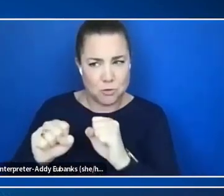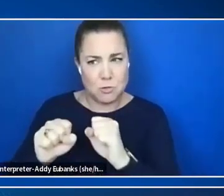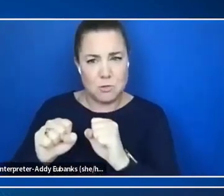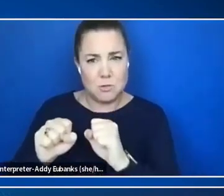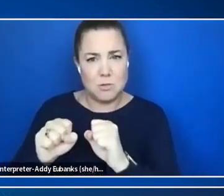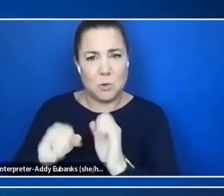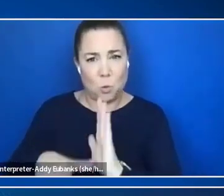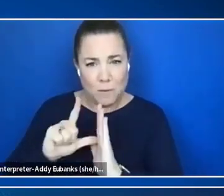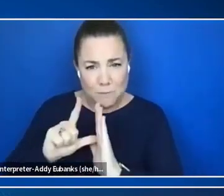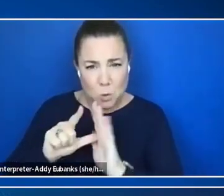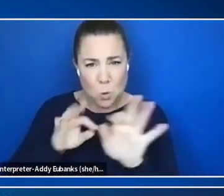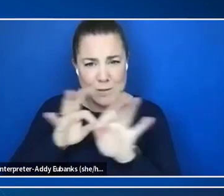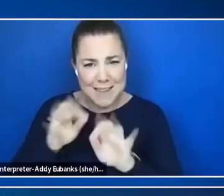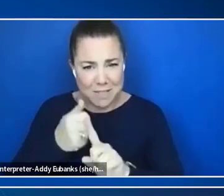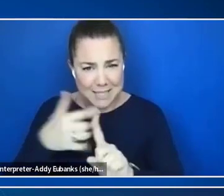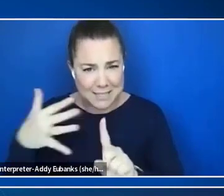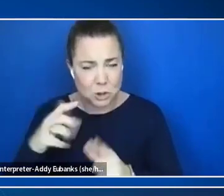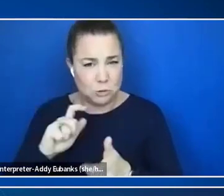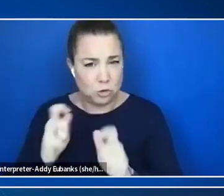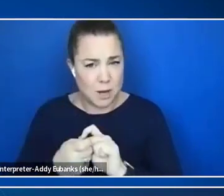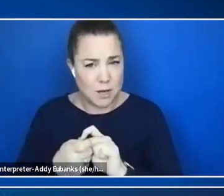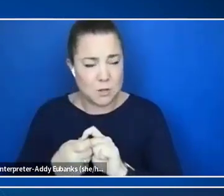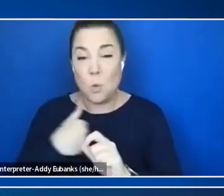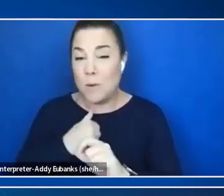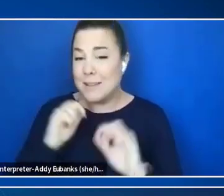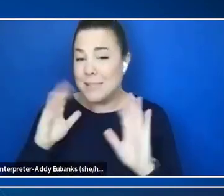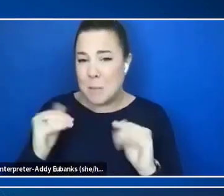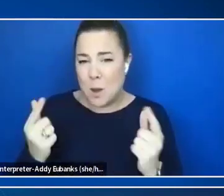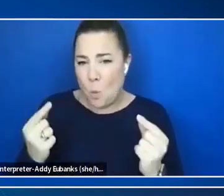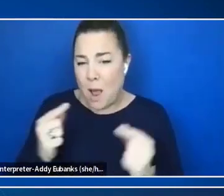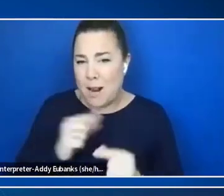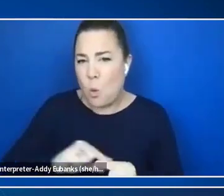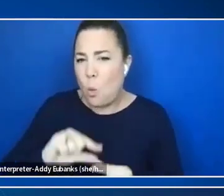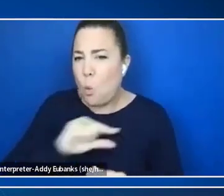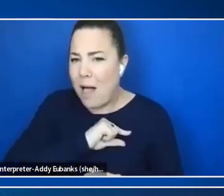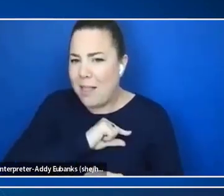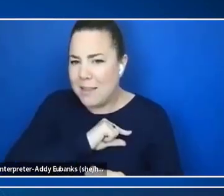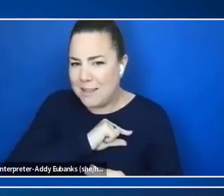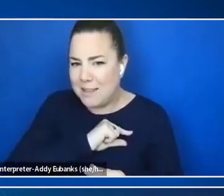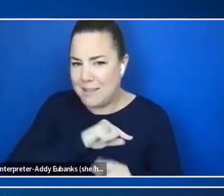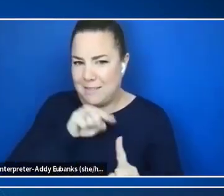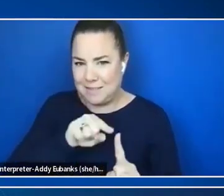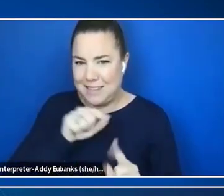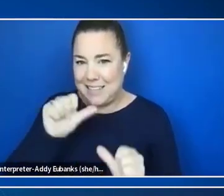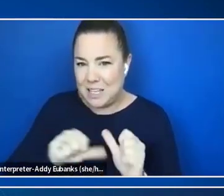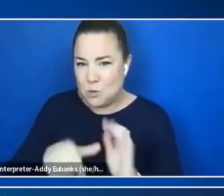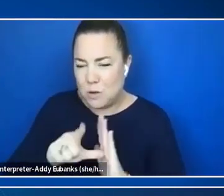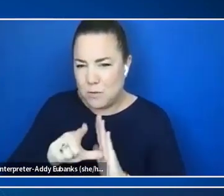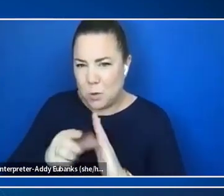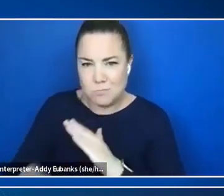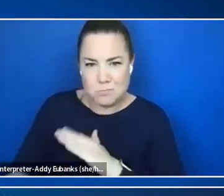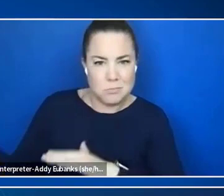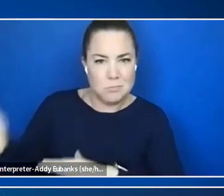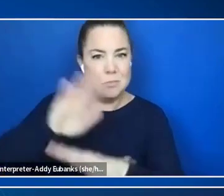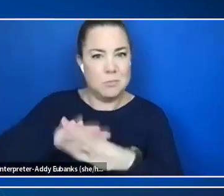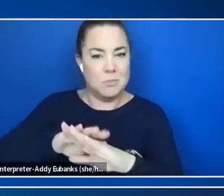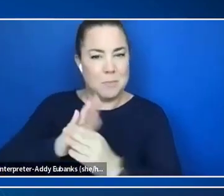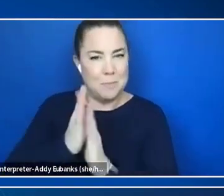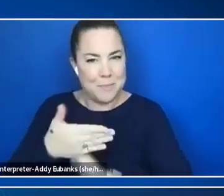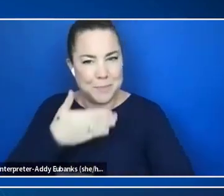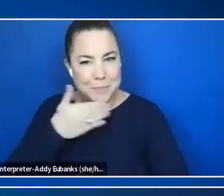review definitions. Again, what we're expecting is the quality of the review will improve.